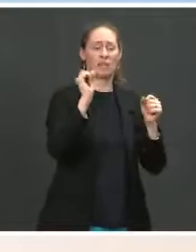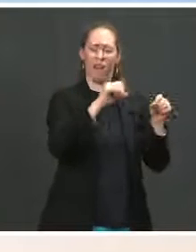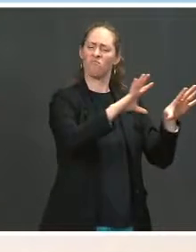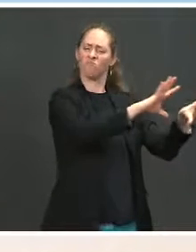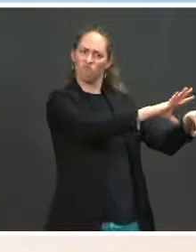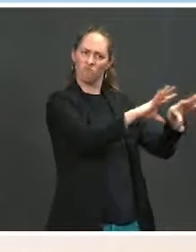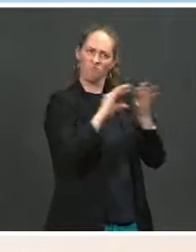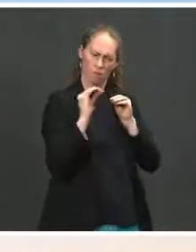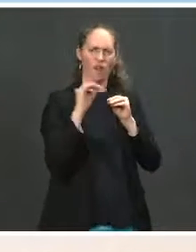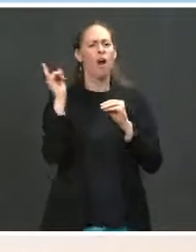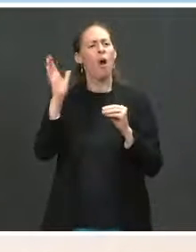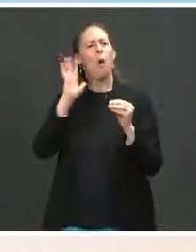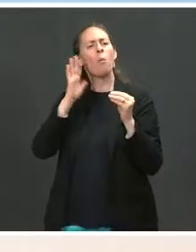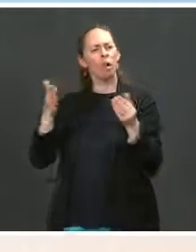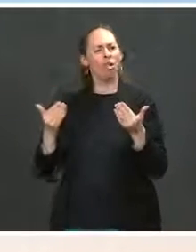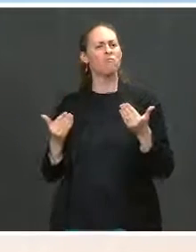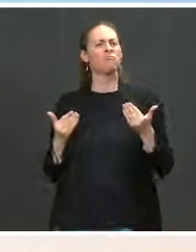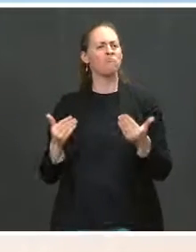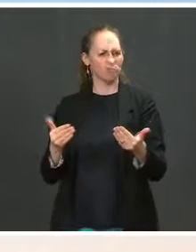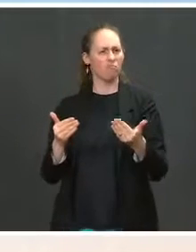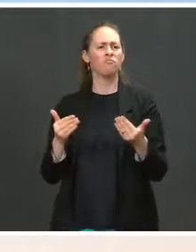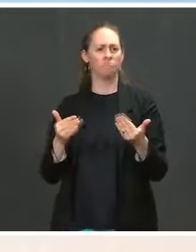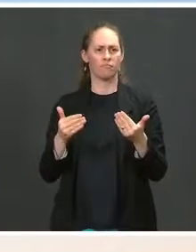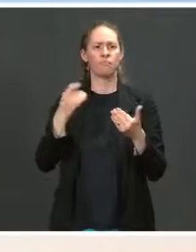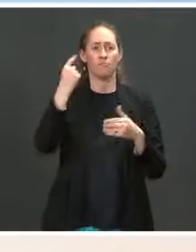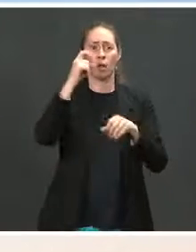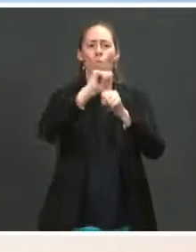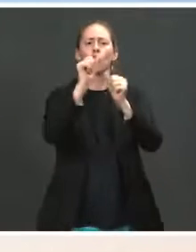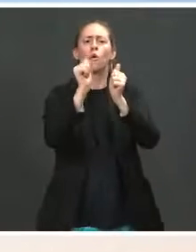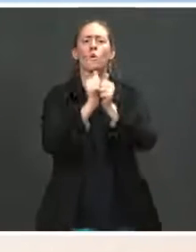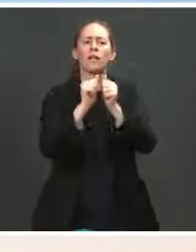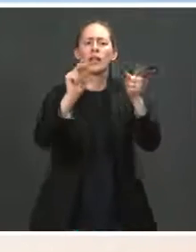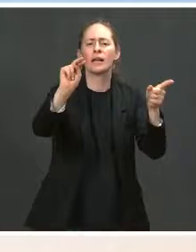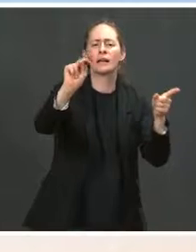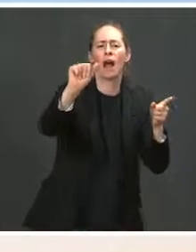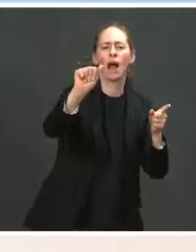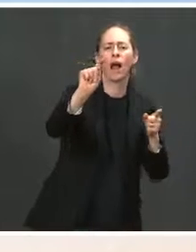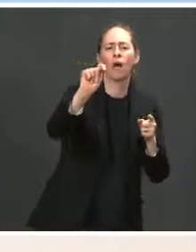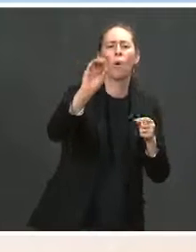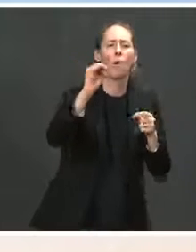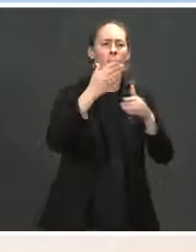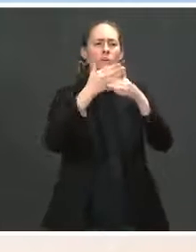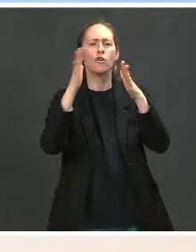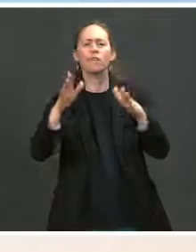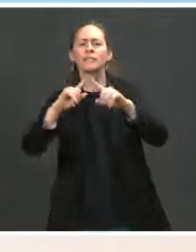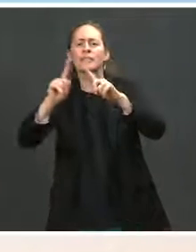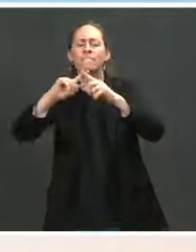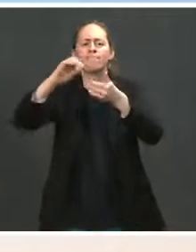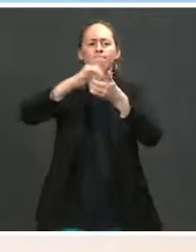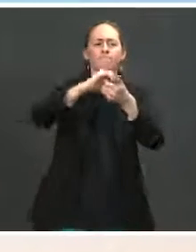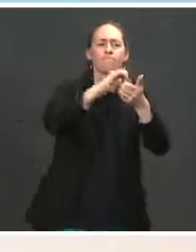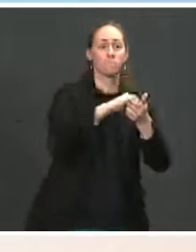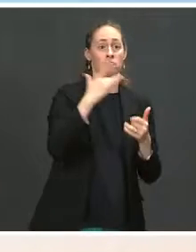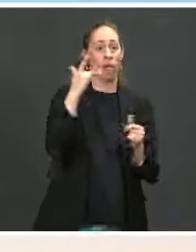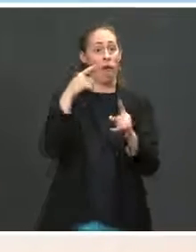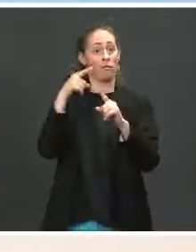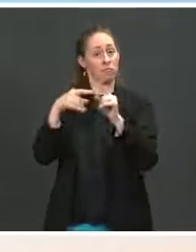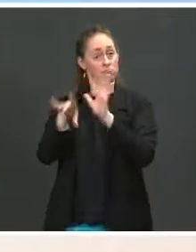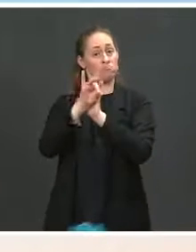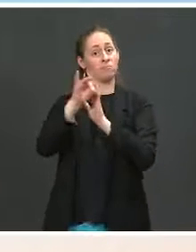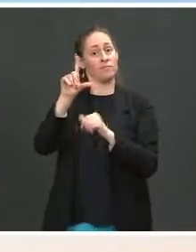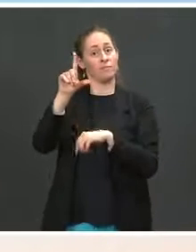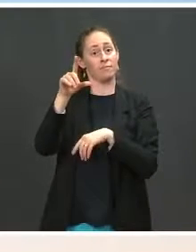close coordination with our NATO partners and other countries in the region. If it's ahead of that timeline, then that's a positive step, but we wanted to